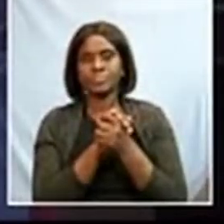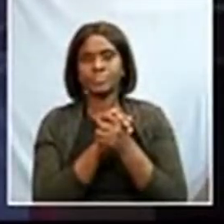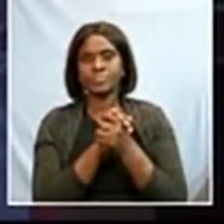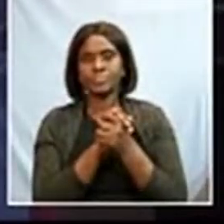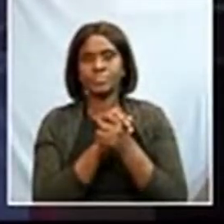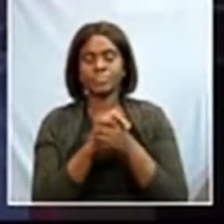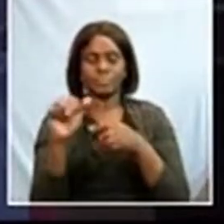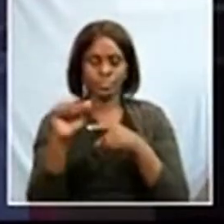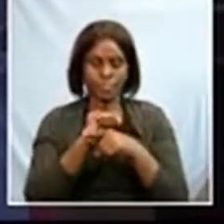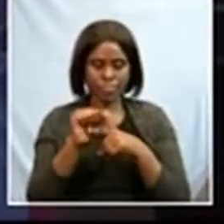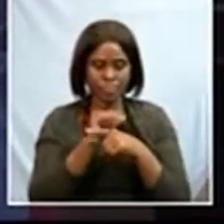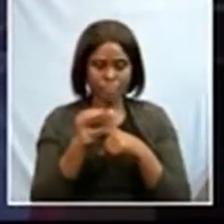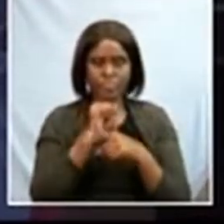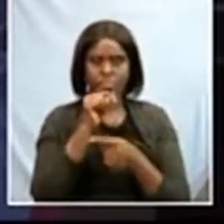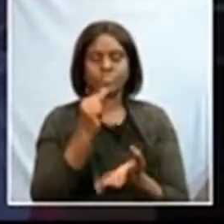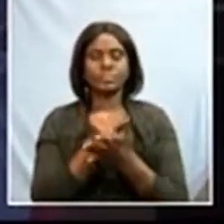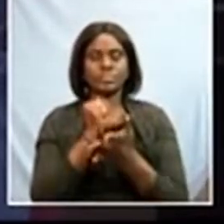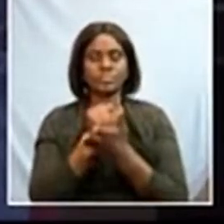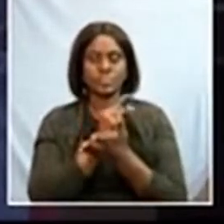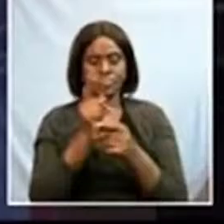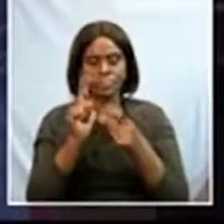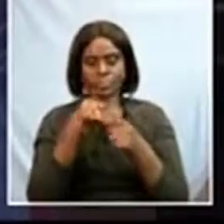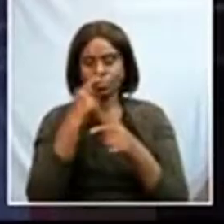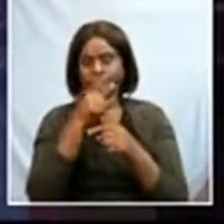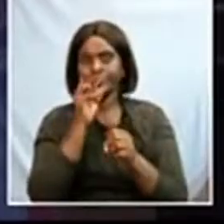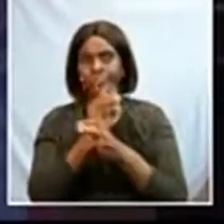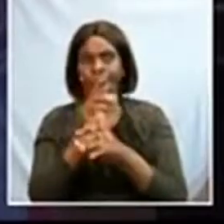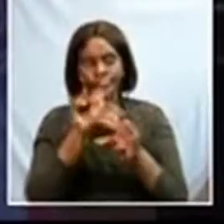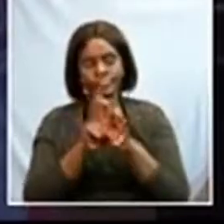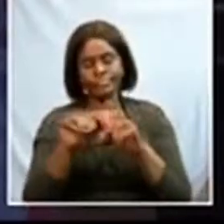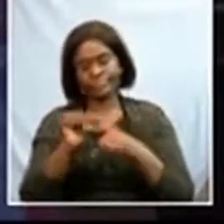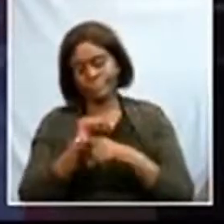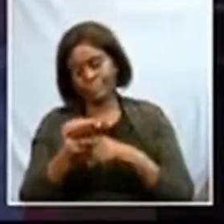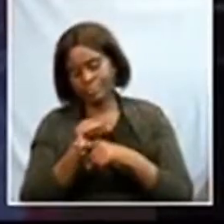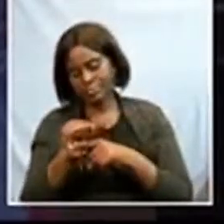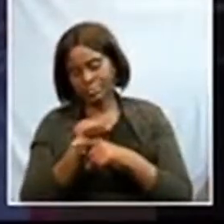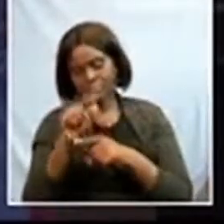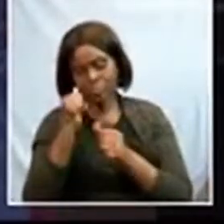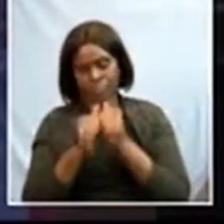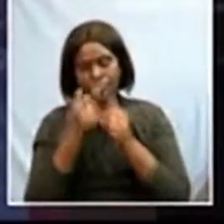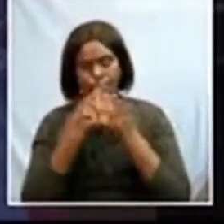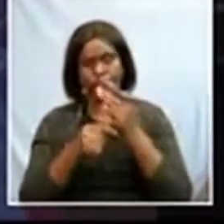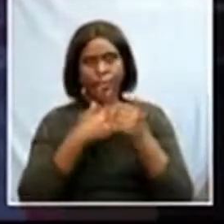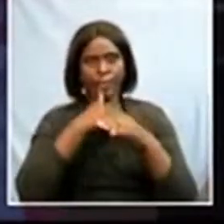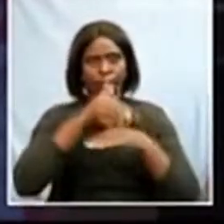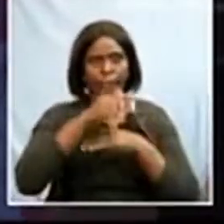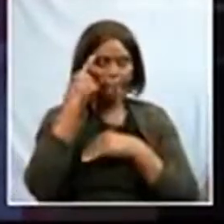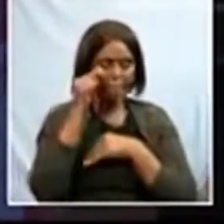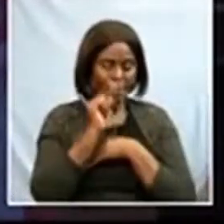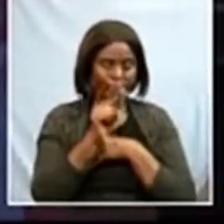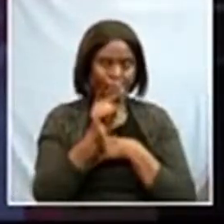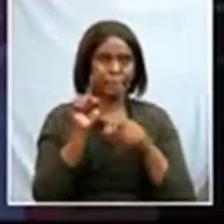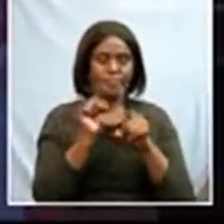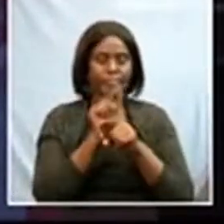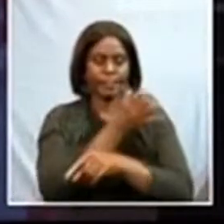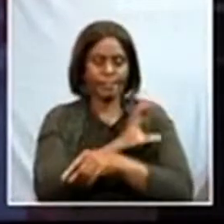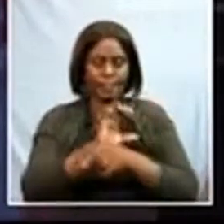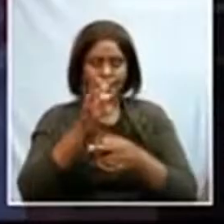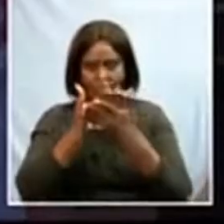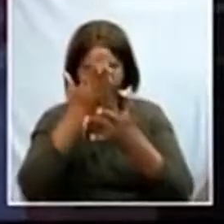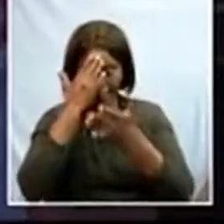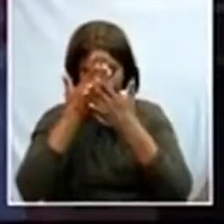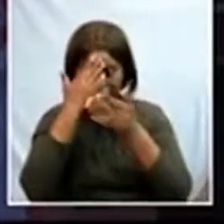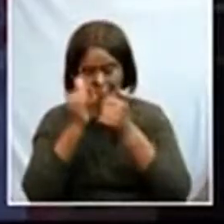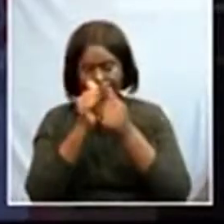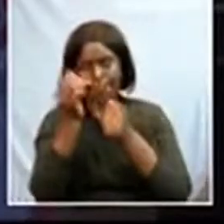the training may not help us, but those that are willing in the courses that have been registered for, that is computer studies and design